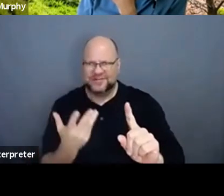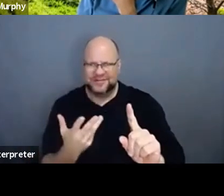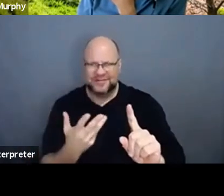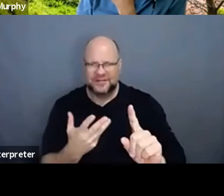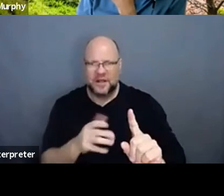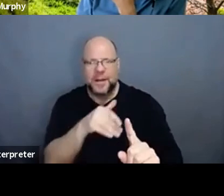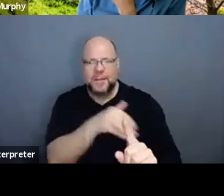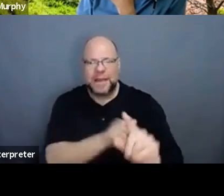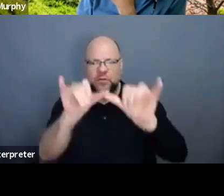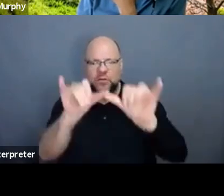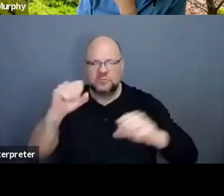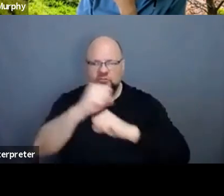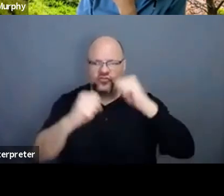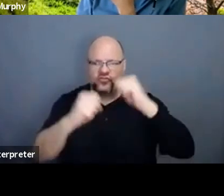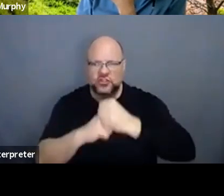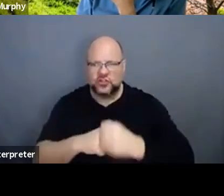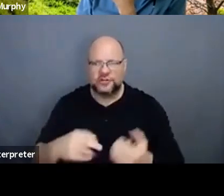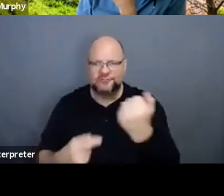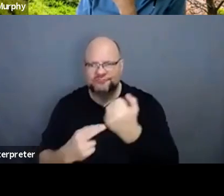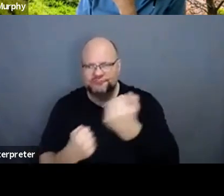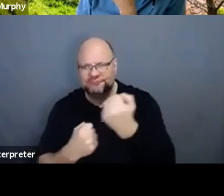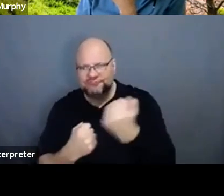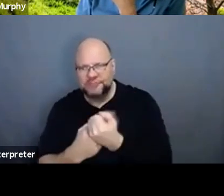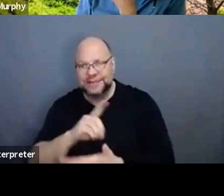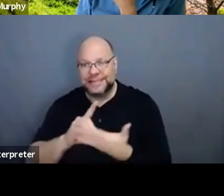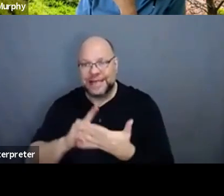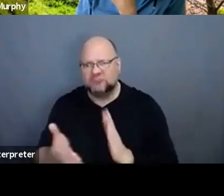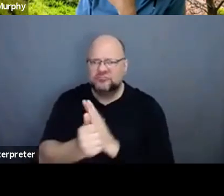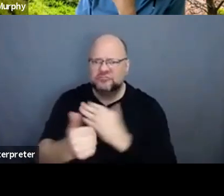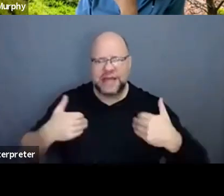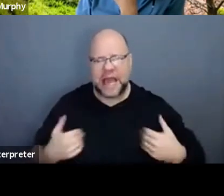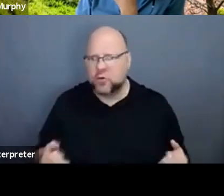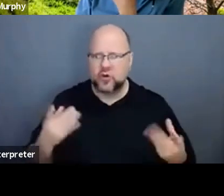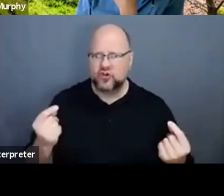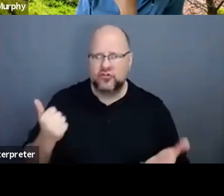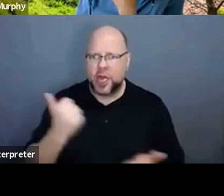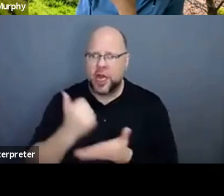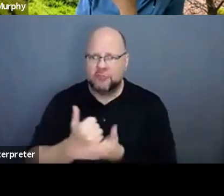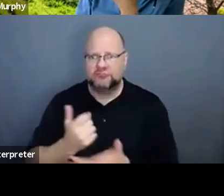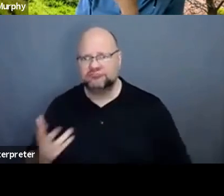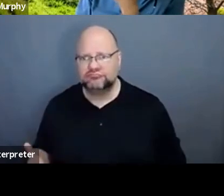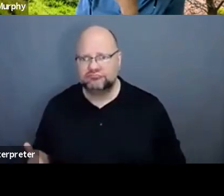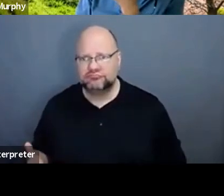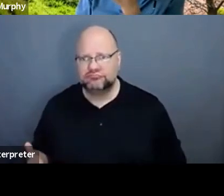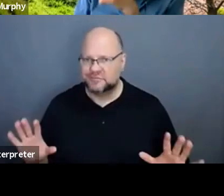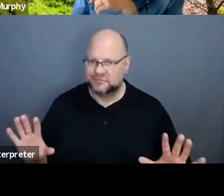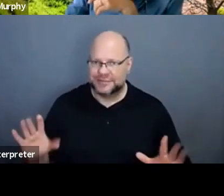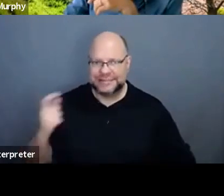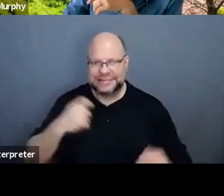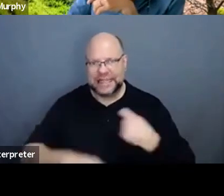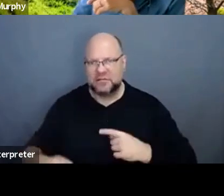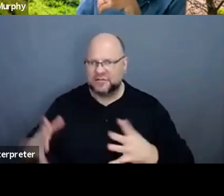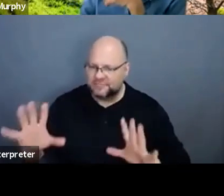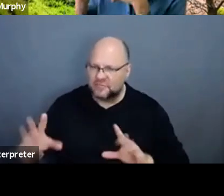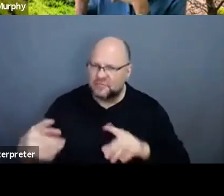power structures reinforced from a designer coming in with their skills and wanting to do something for you, versus really having a